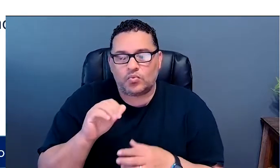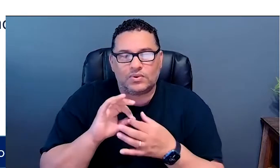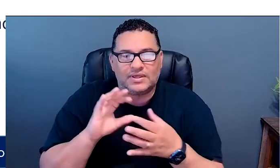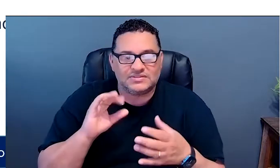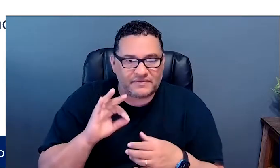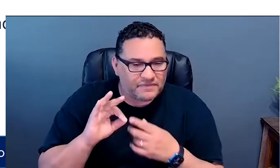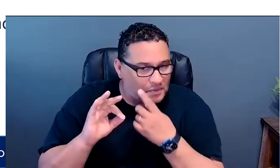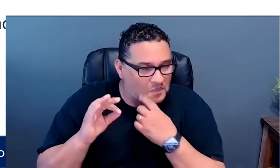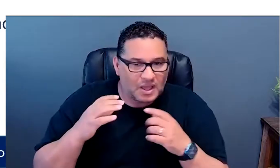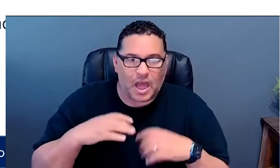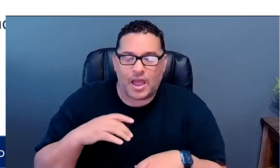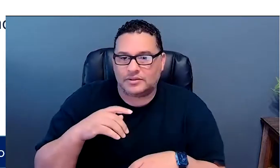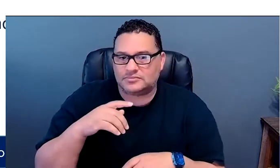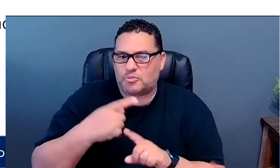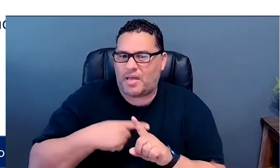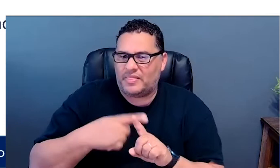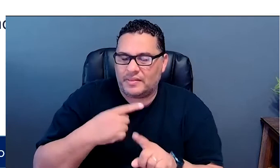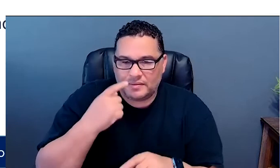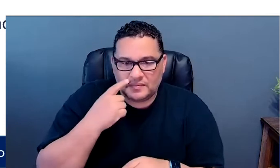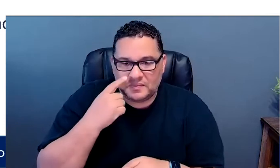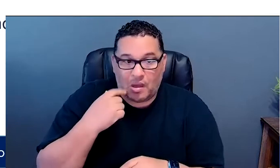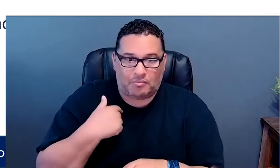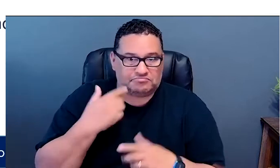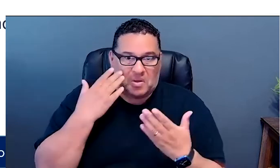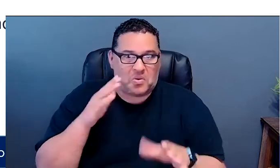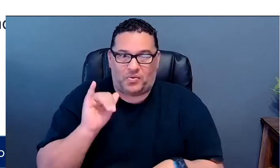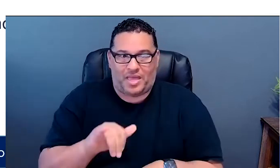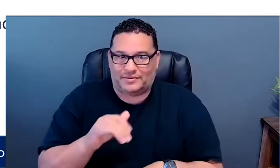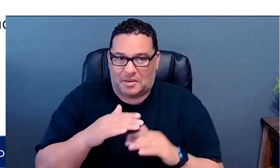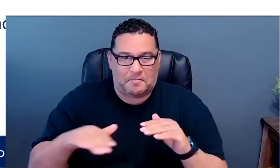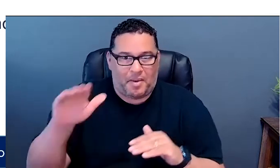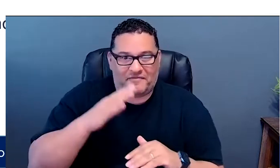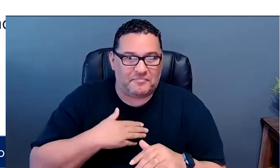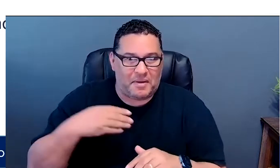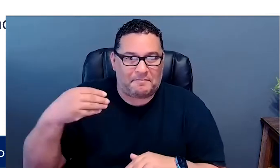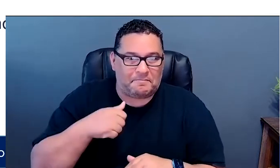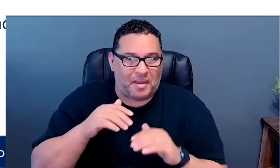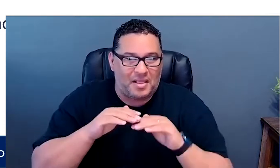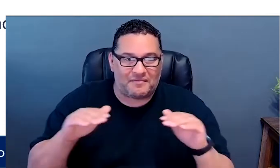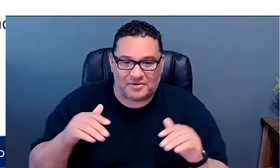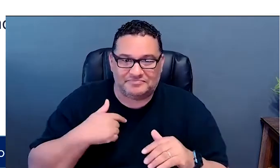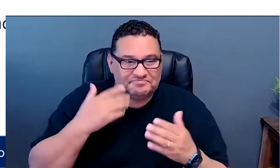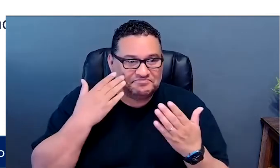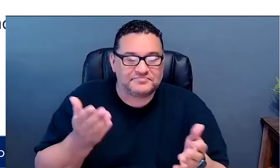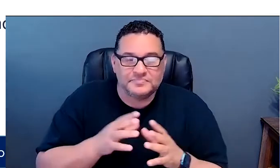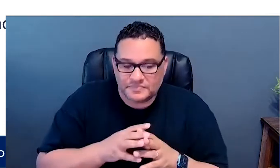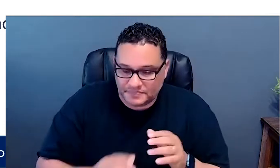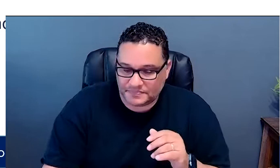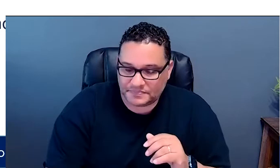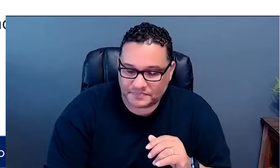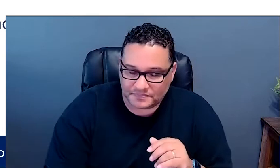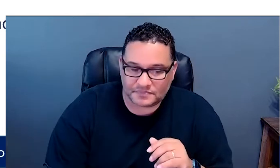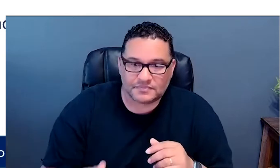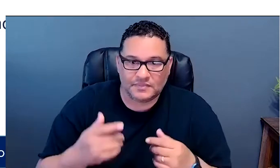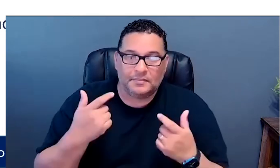Oh, that's way above my pay level. I'm sorry. I don't know. That's correct. So, but a good